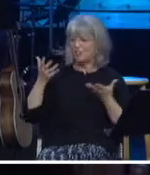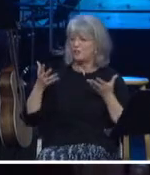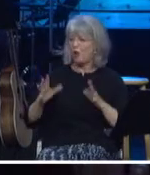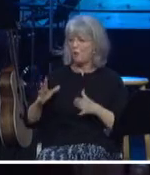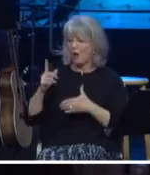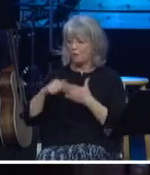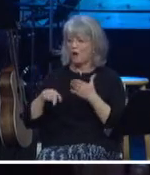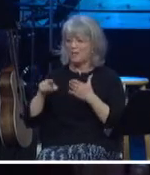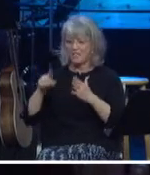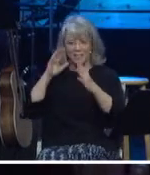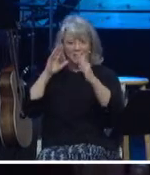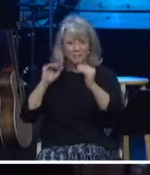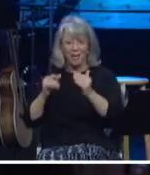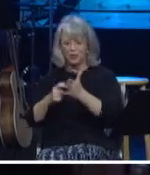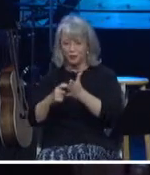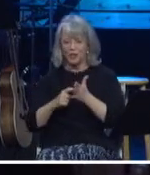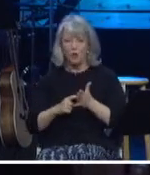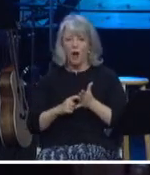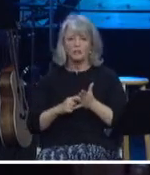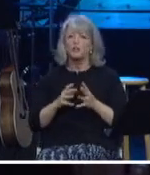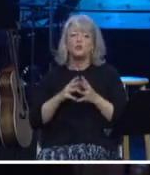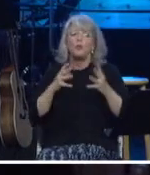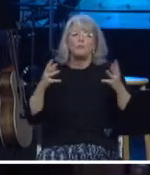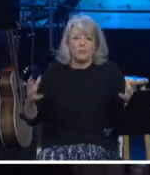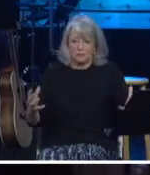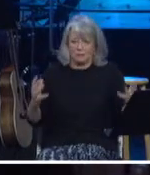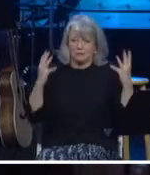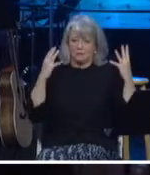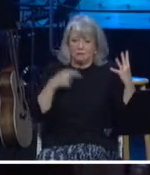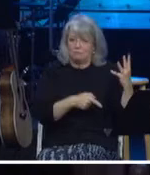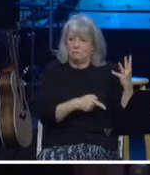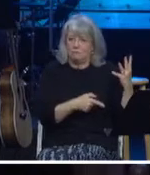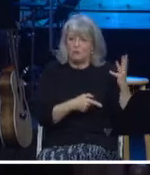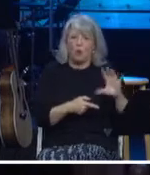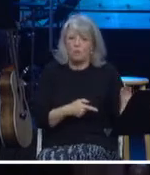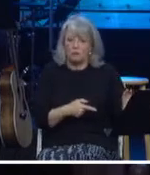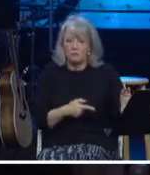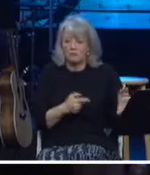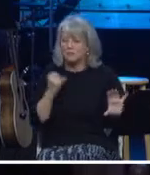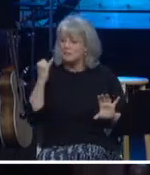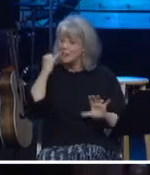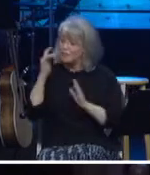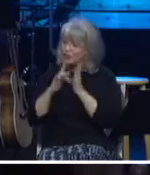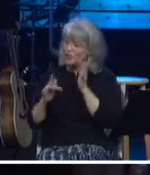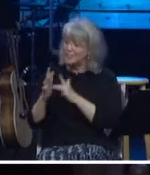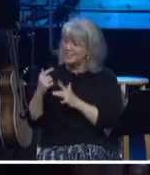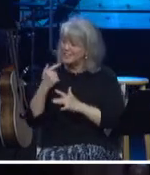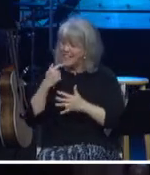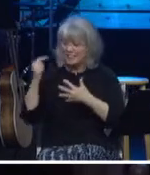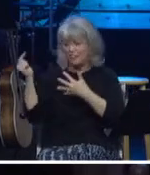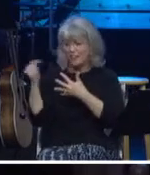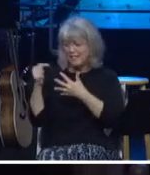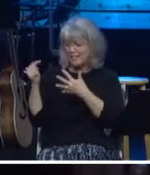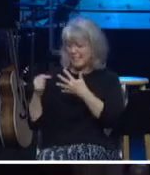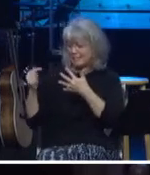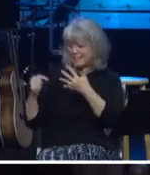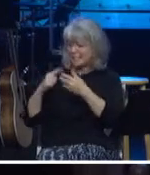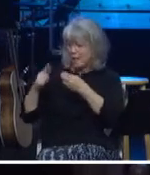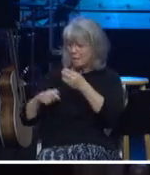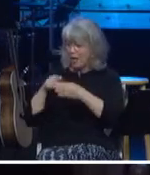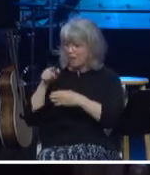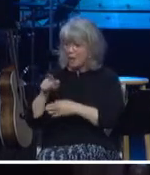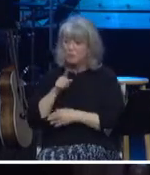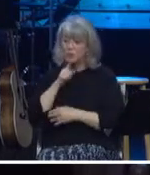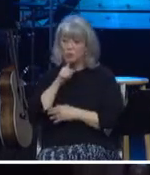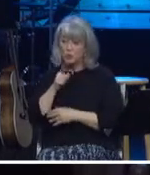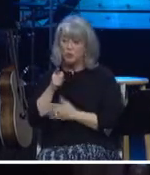terms. The cost is too high. If what he said about himself was true, if